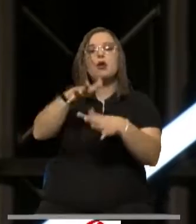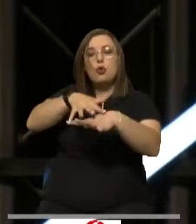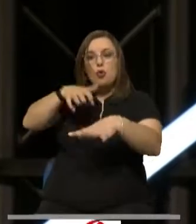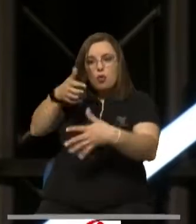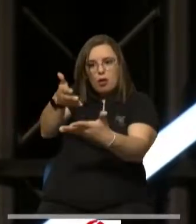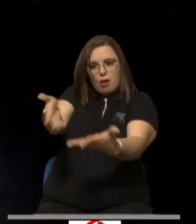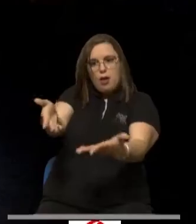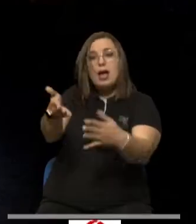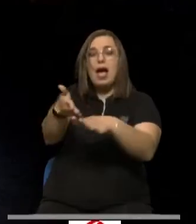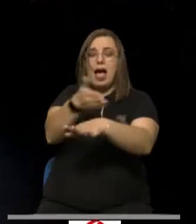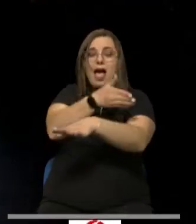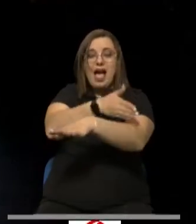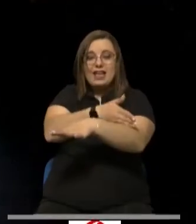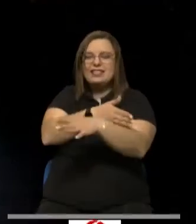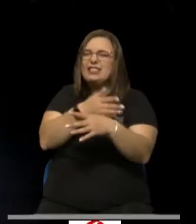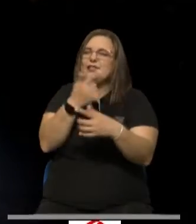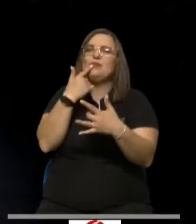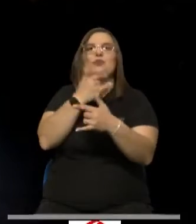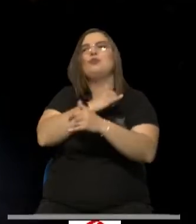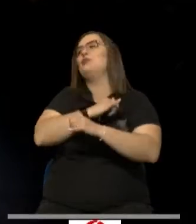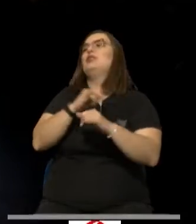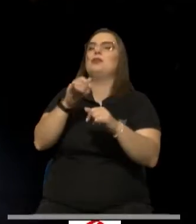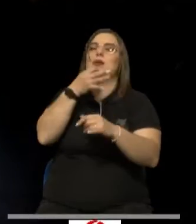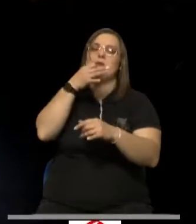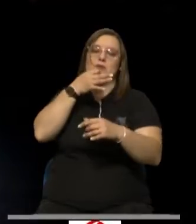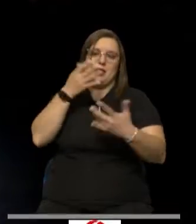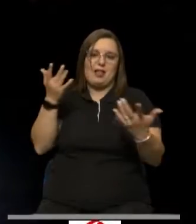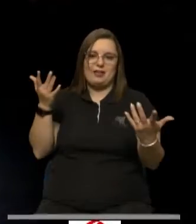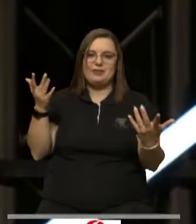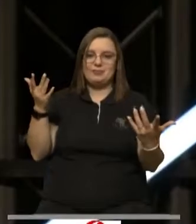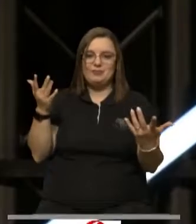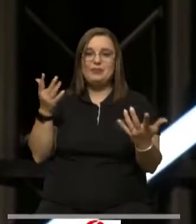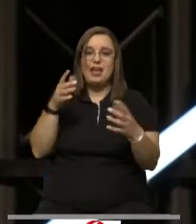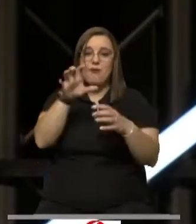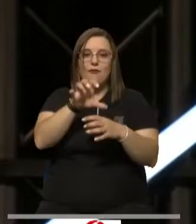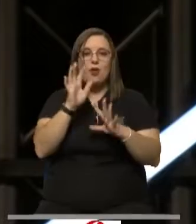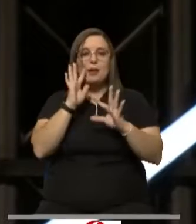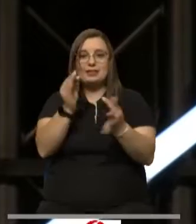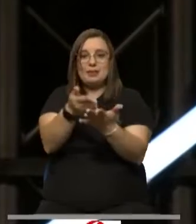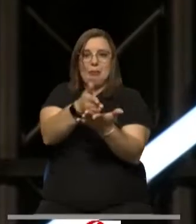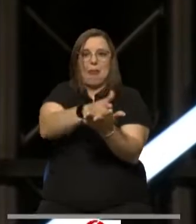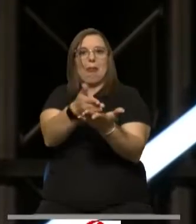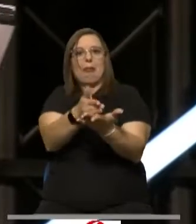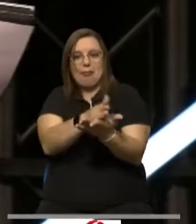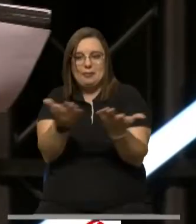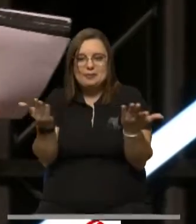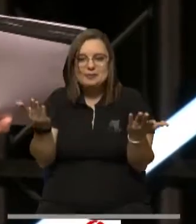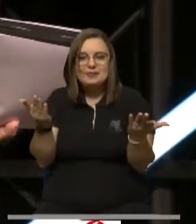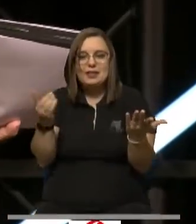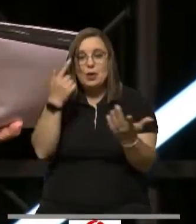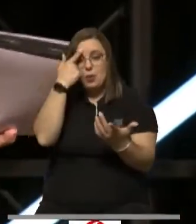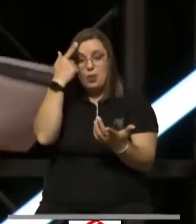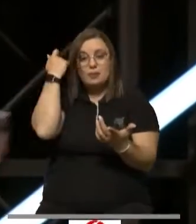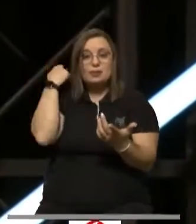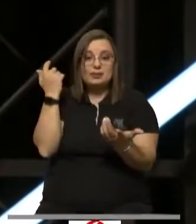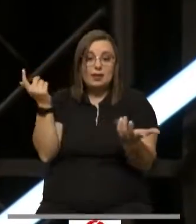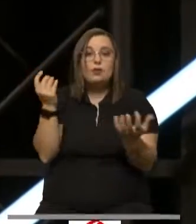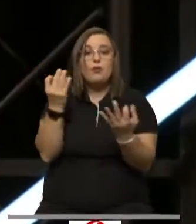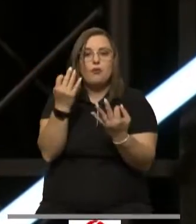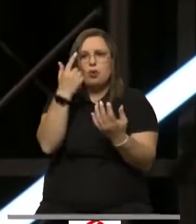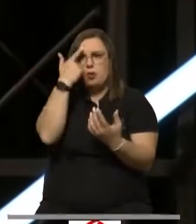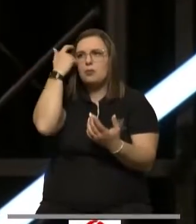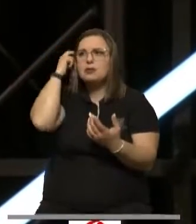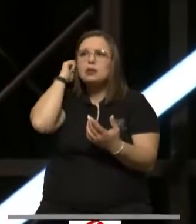we do these congresses. In the past, it was almost impossible to talk about this hybrid format,